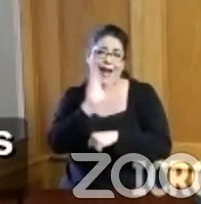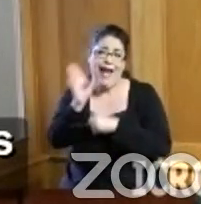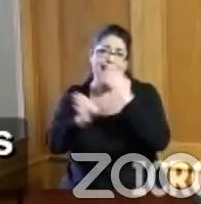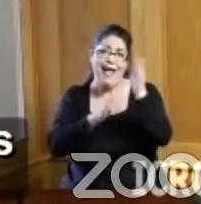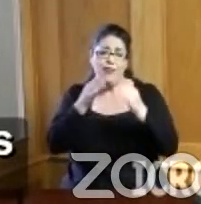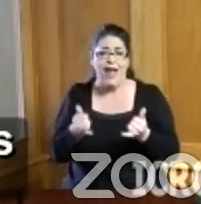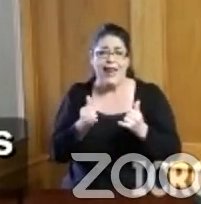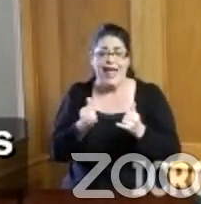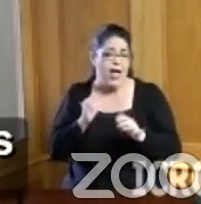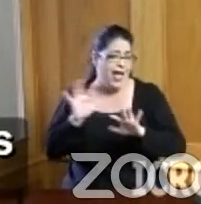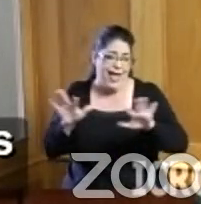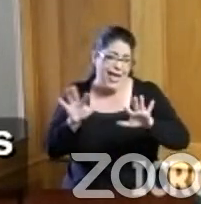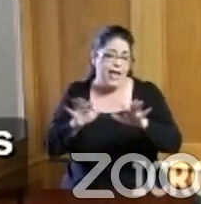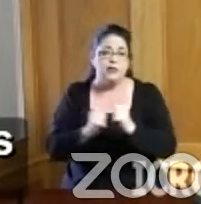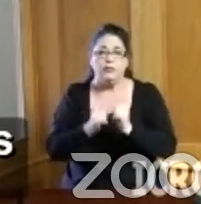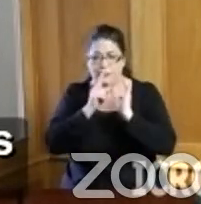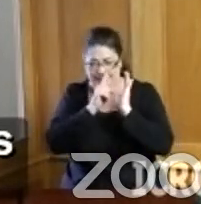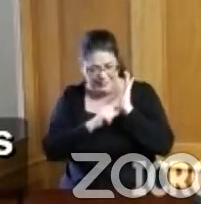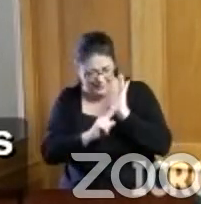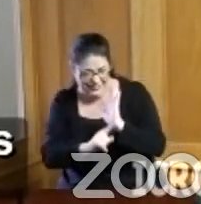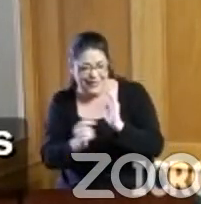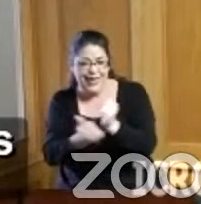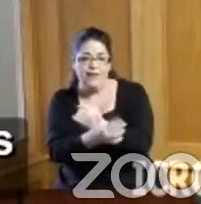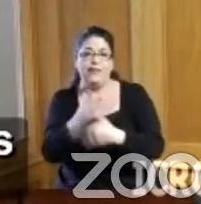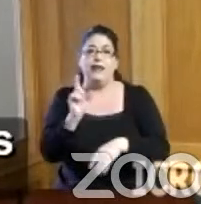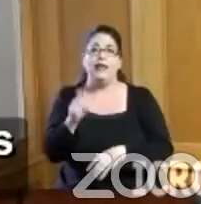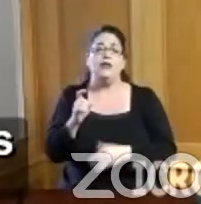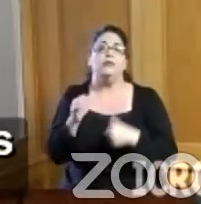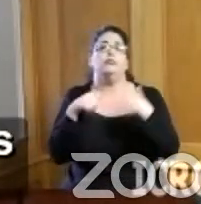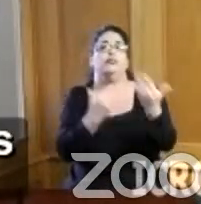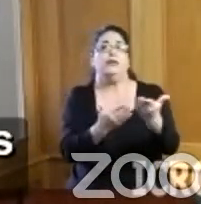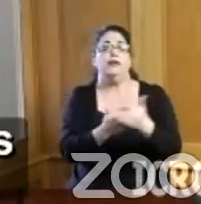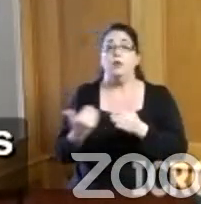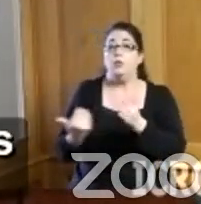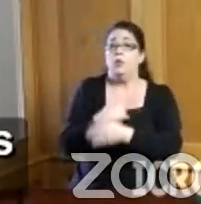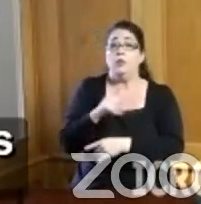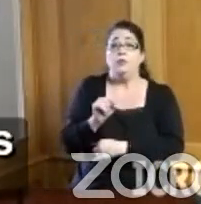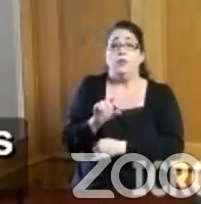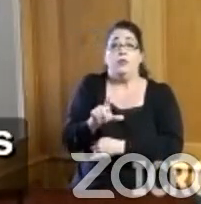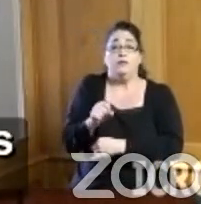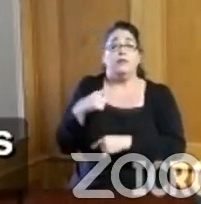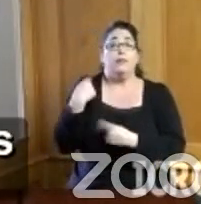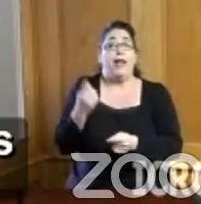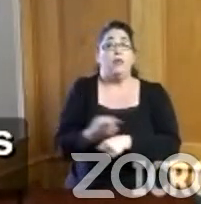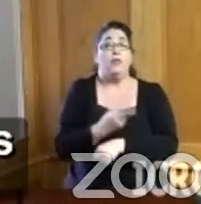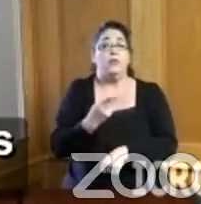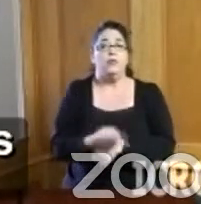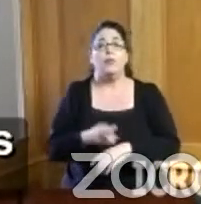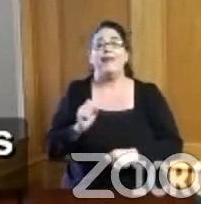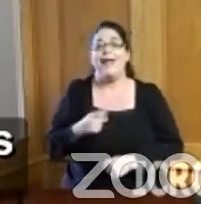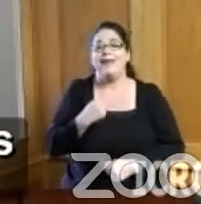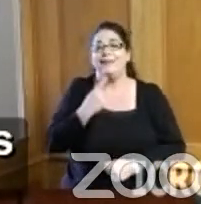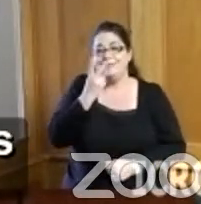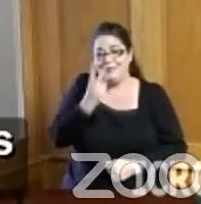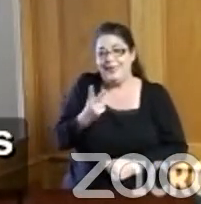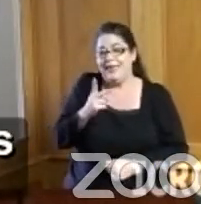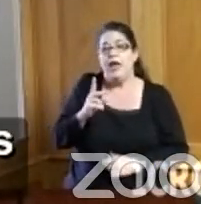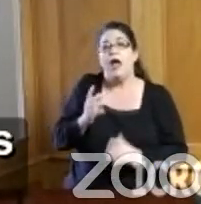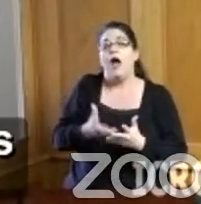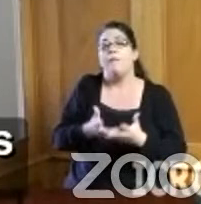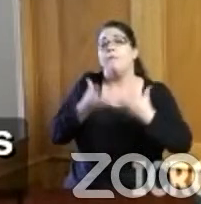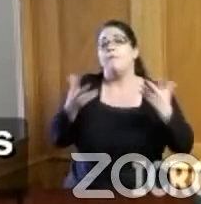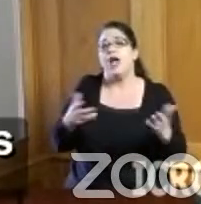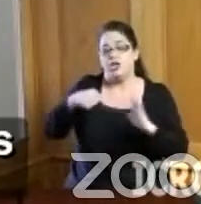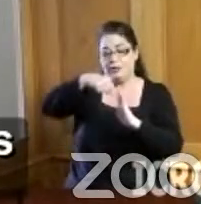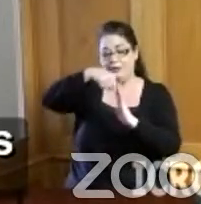trying to just get into all the investigations that they need to. We have new tools that we, you know, we can actually tell how much, you